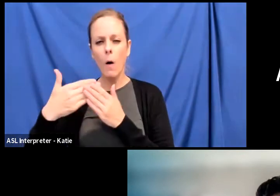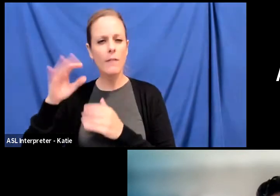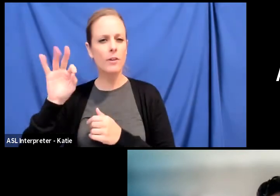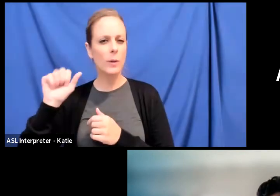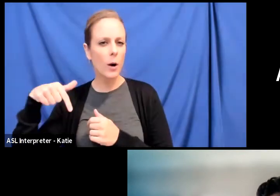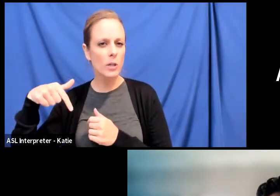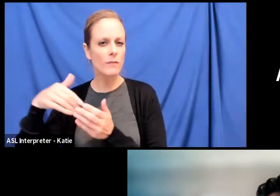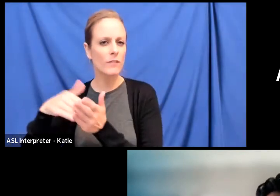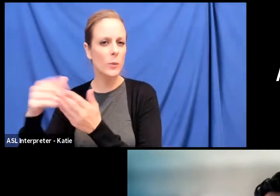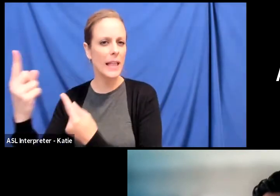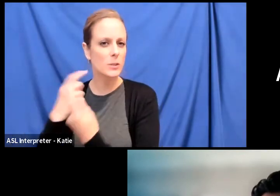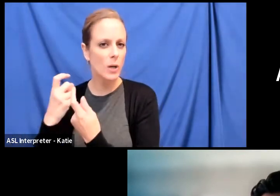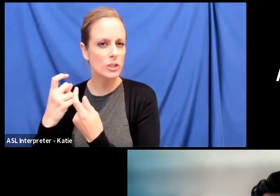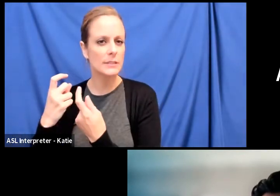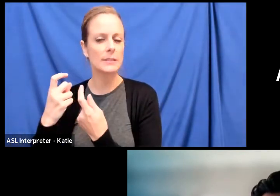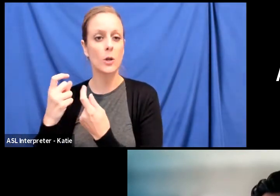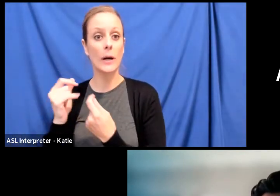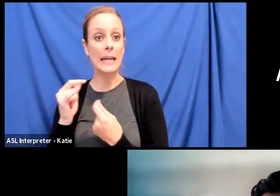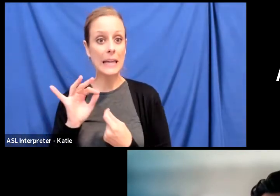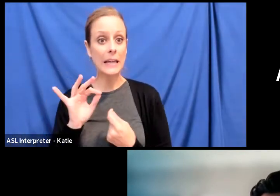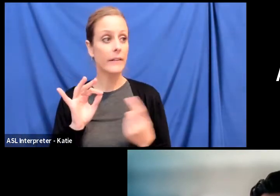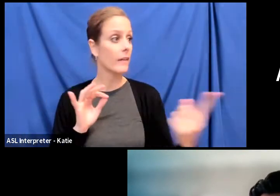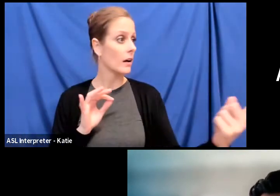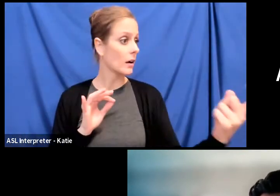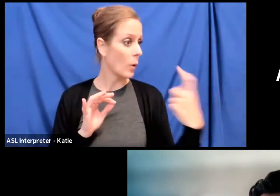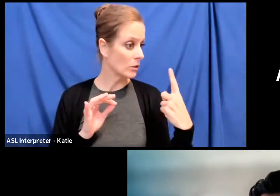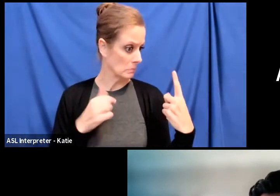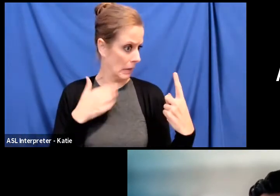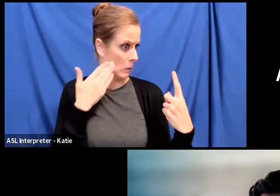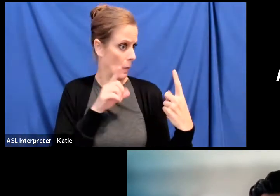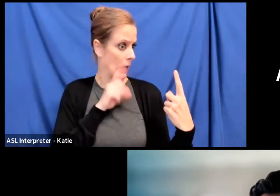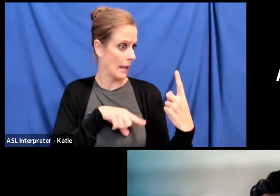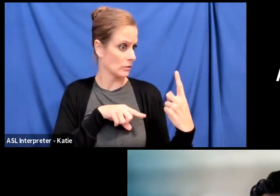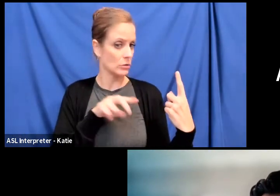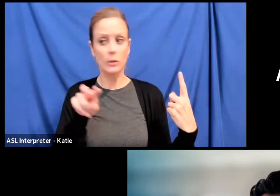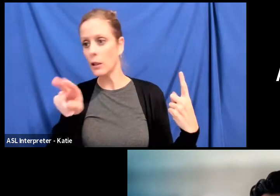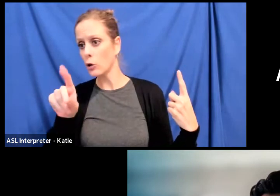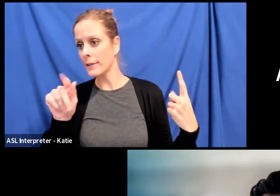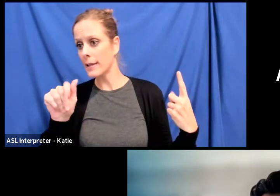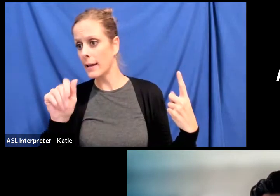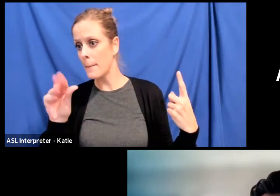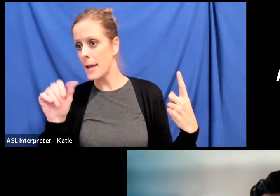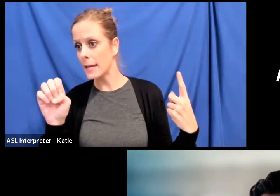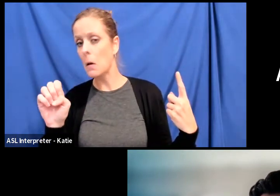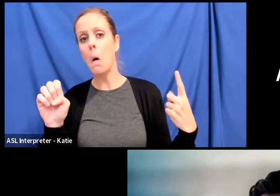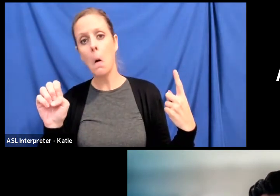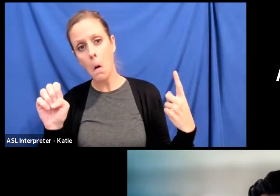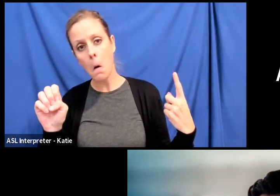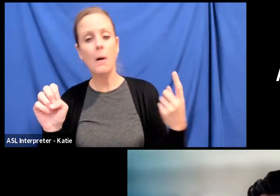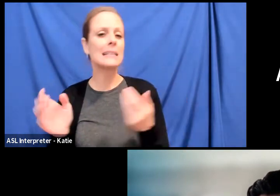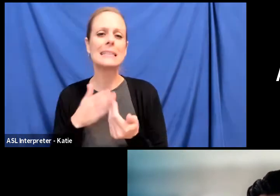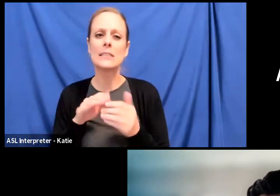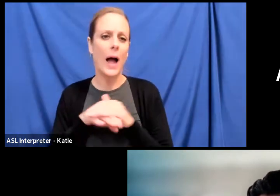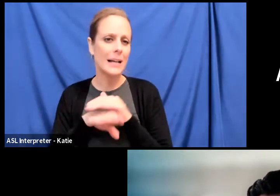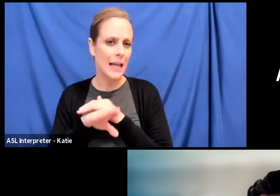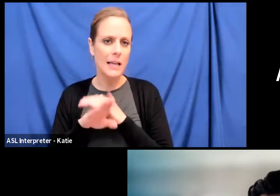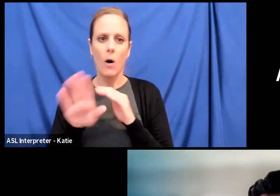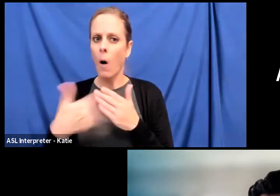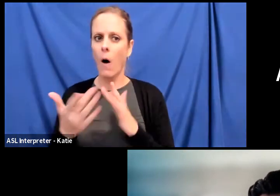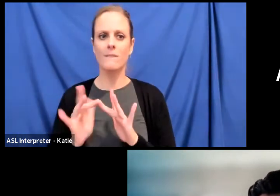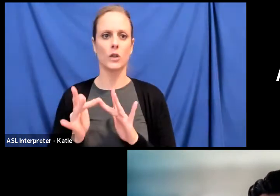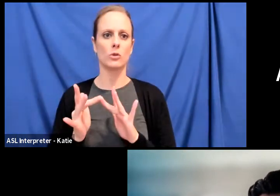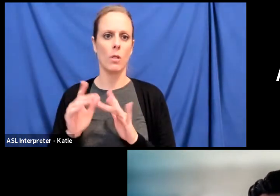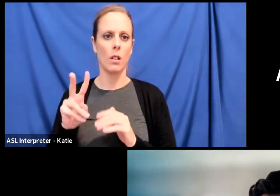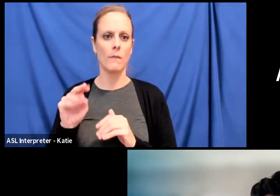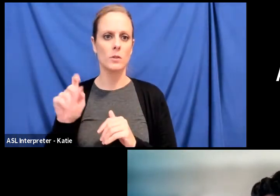way, when someone has a question that you may not know the answer to, you'll have access to this database. It's easy to access. It'll be virtual and up to